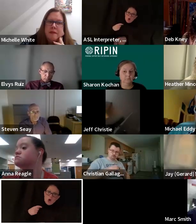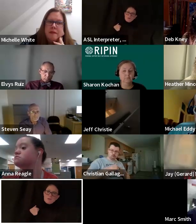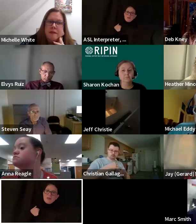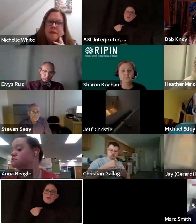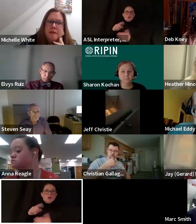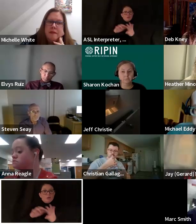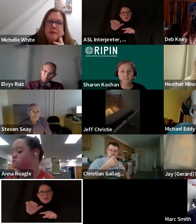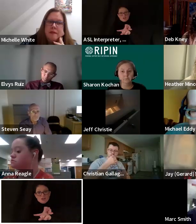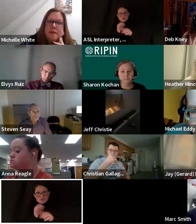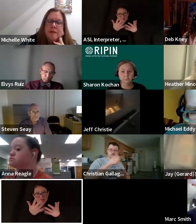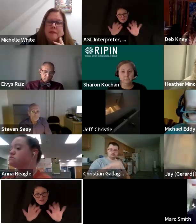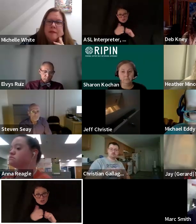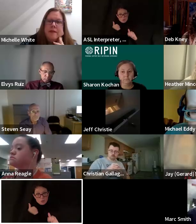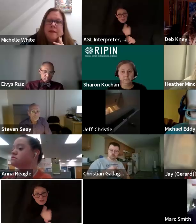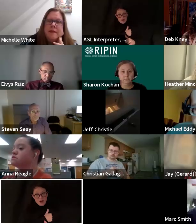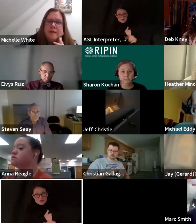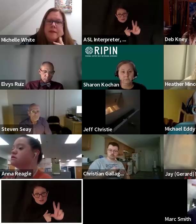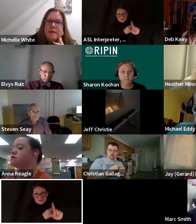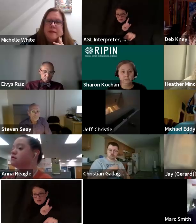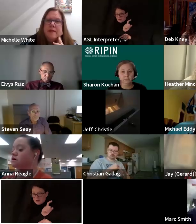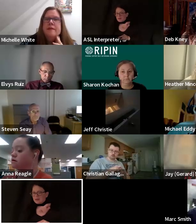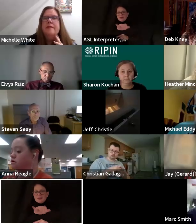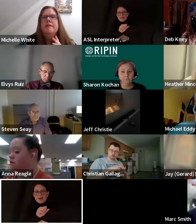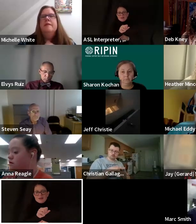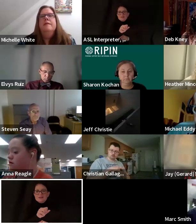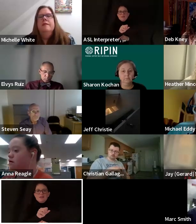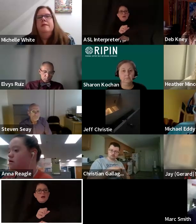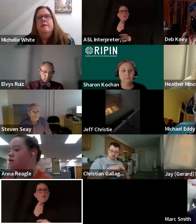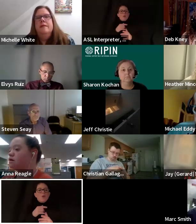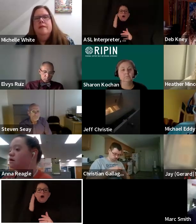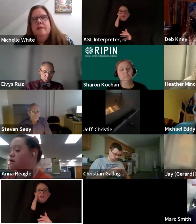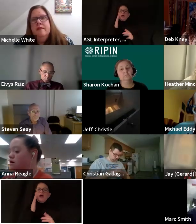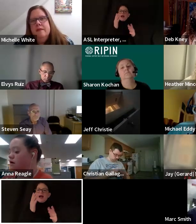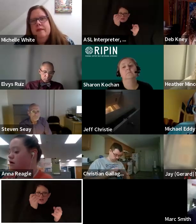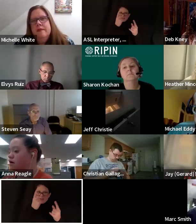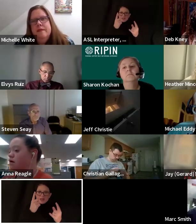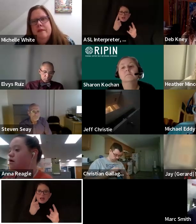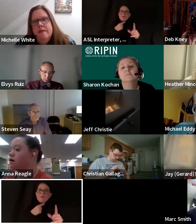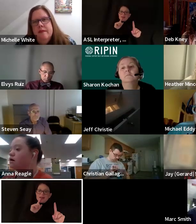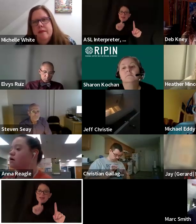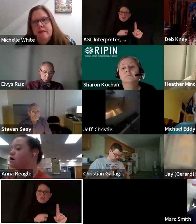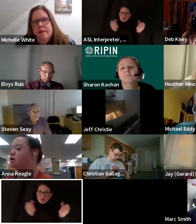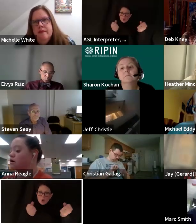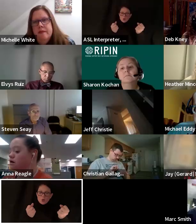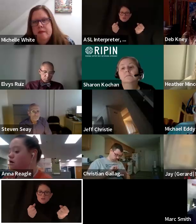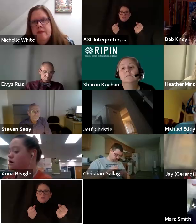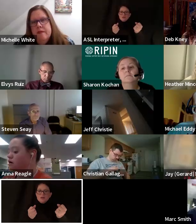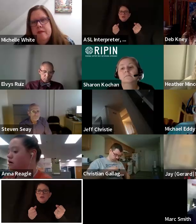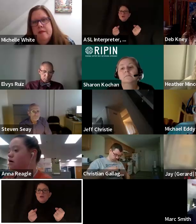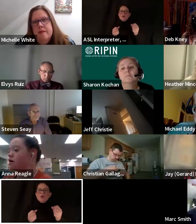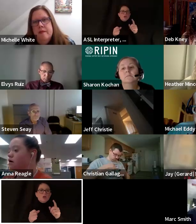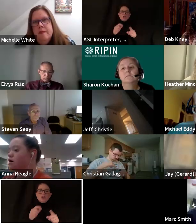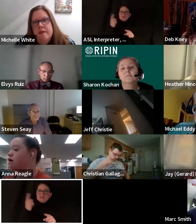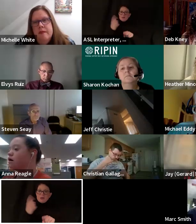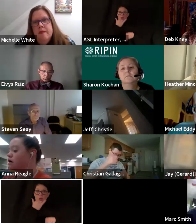talking about the training you did with us though, right? Yes. So like, but I wanted to know what the right. I'm gonna answer that you're probably not